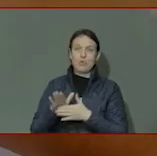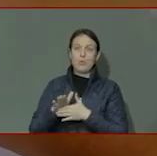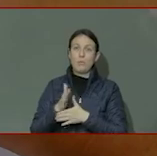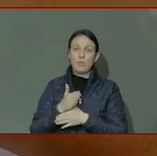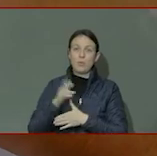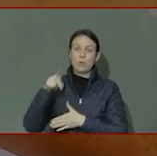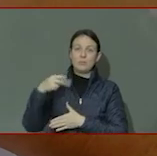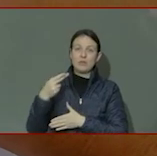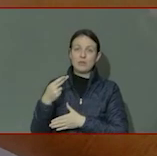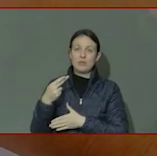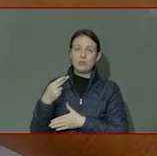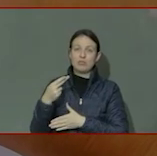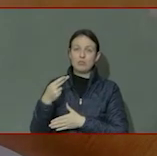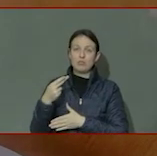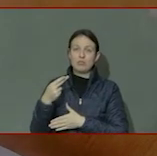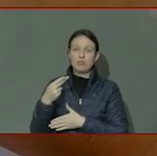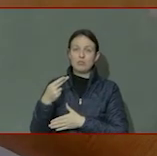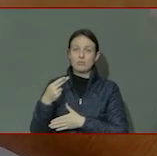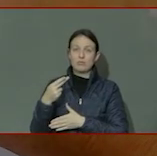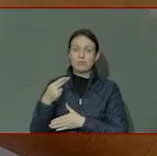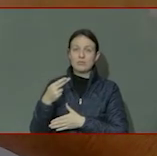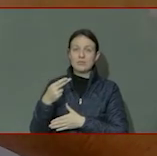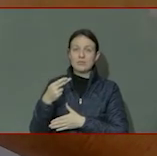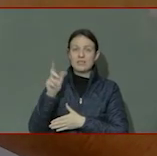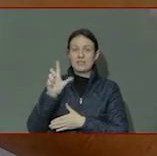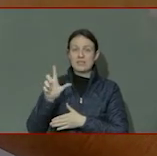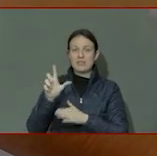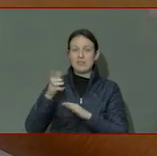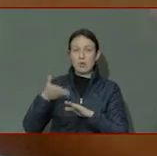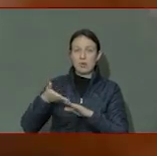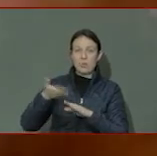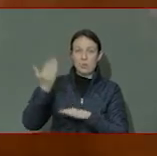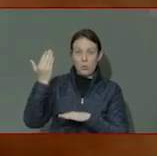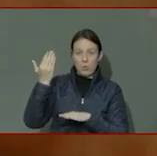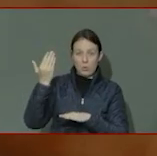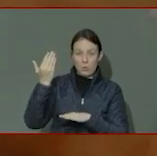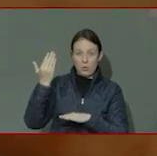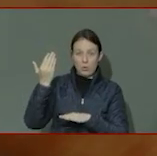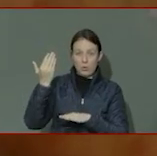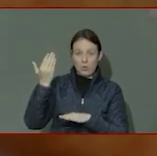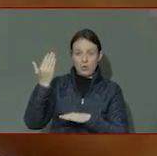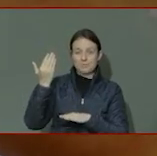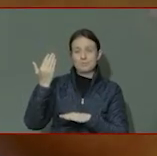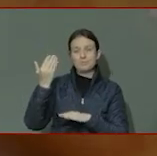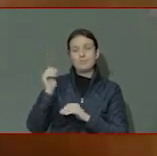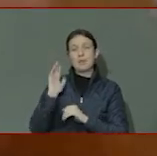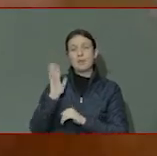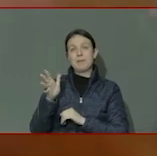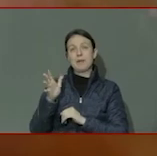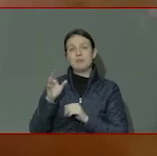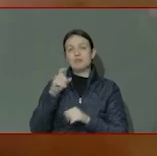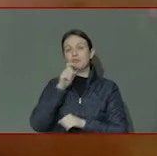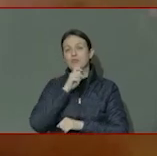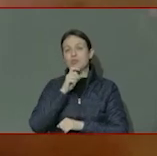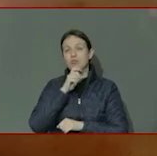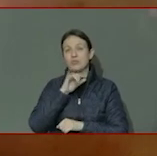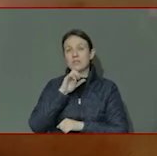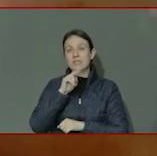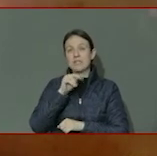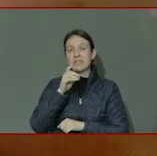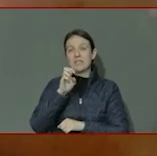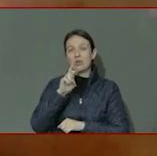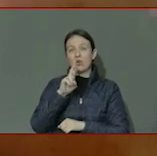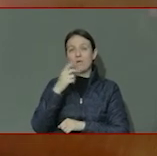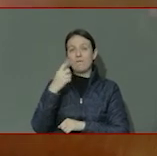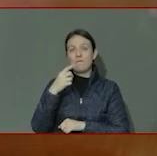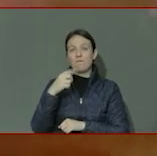is going to be greater than 7, we need to use an indicator that has a pH range that is greater than